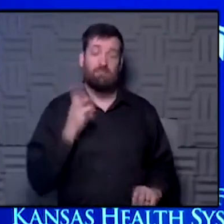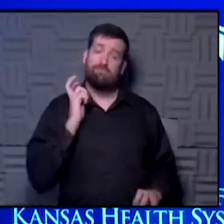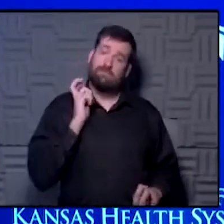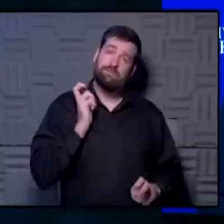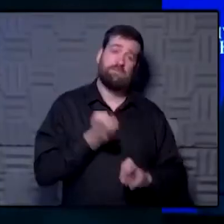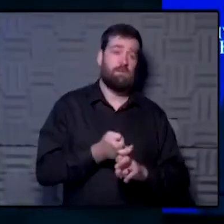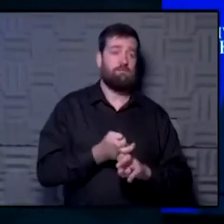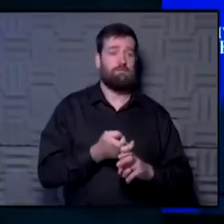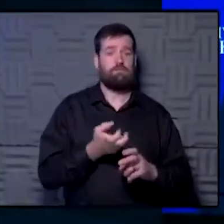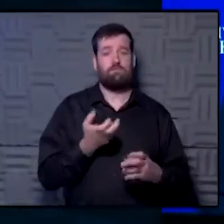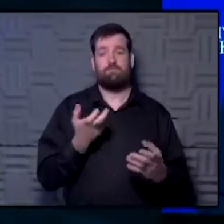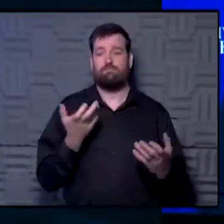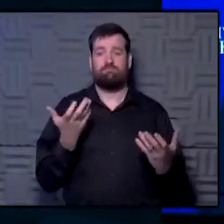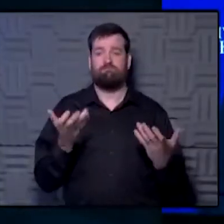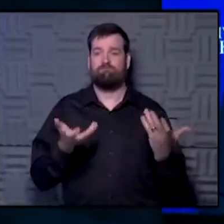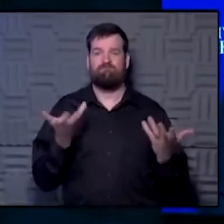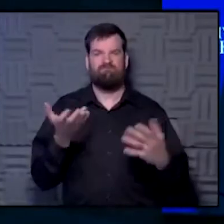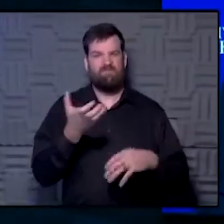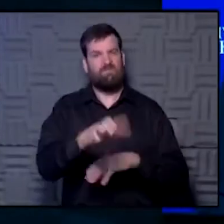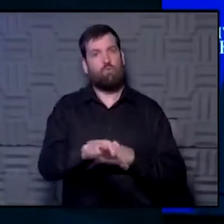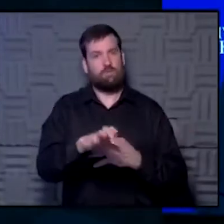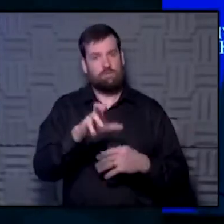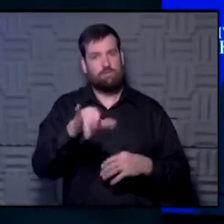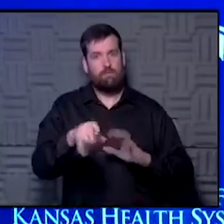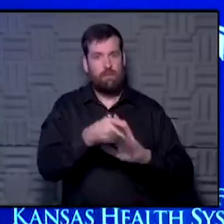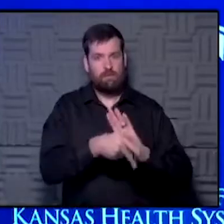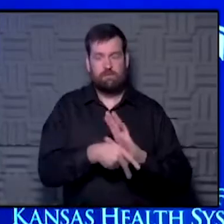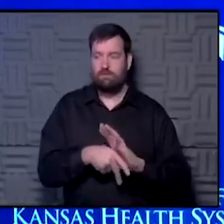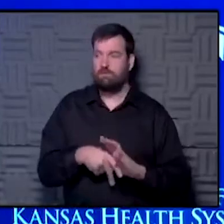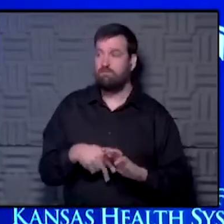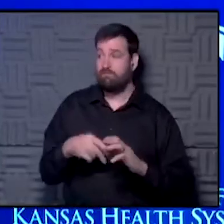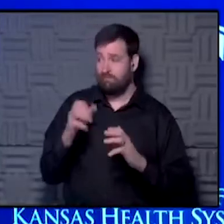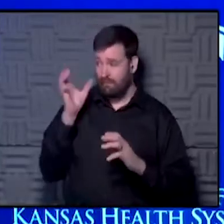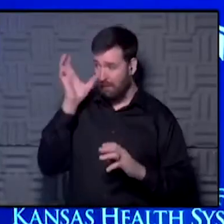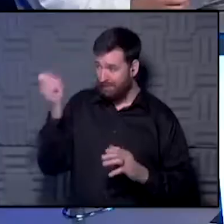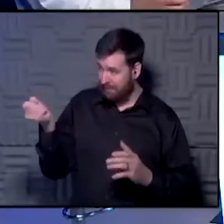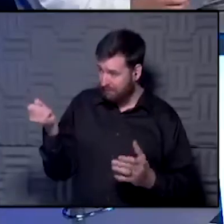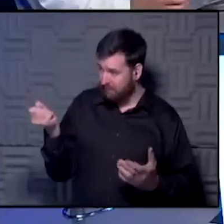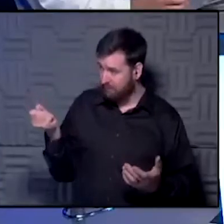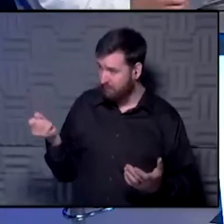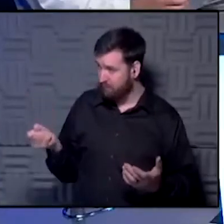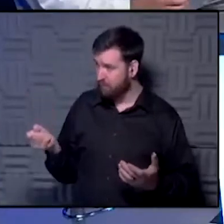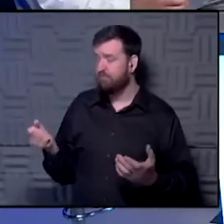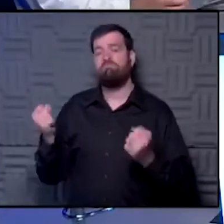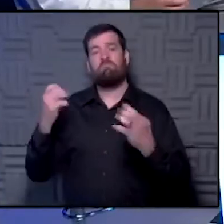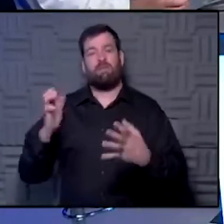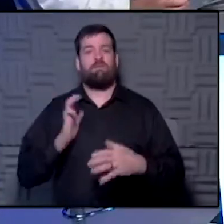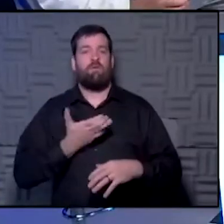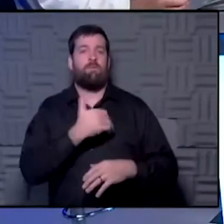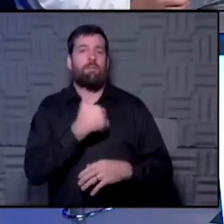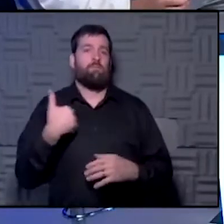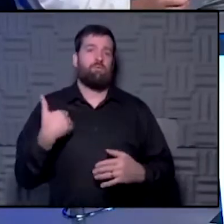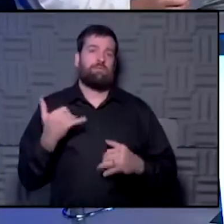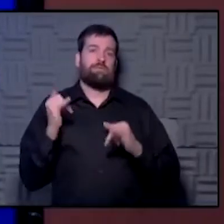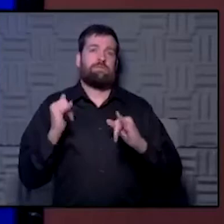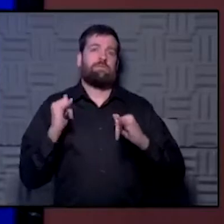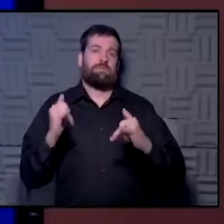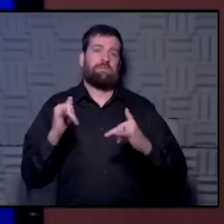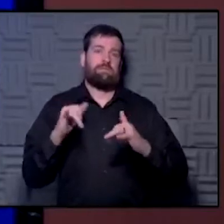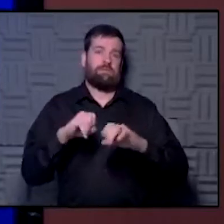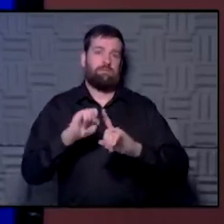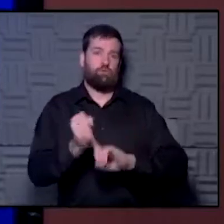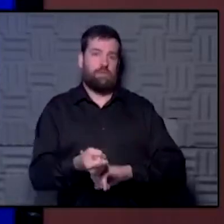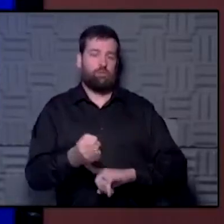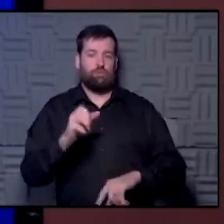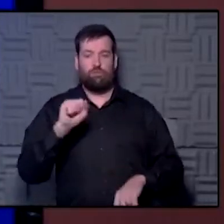hard to enforce it. But yes. Common sense? I think a lot of our members are in the same situation that Austin